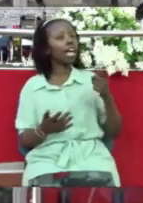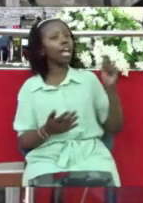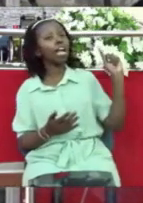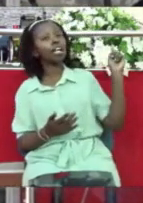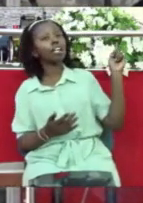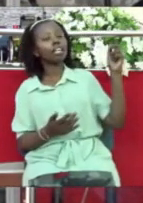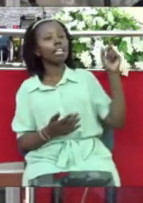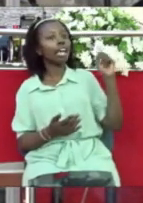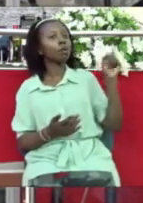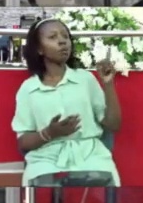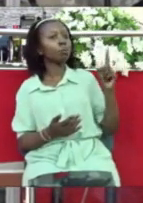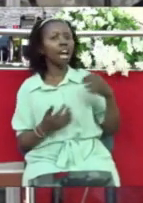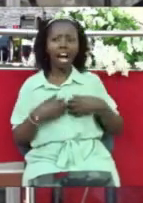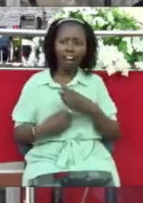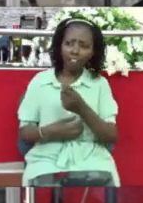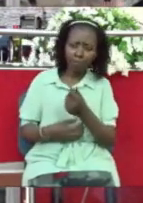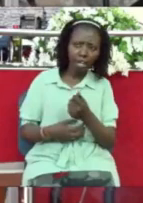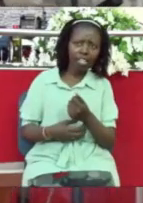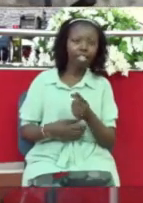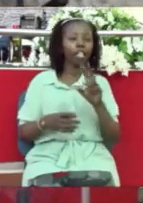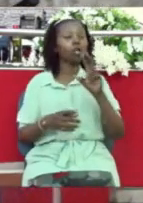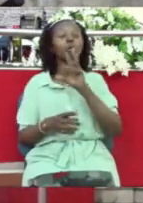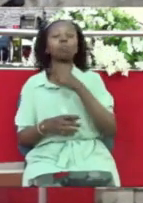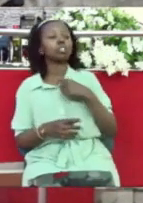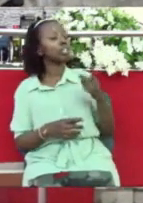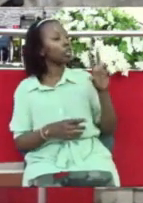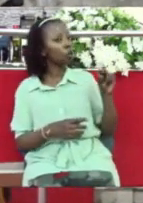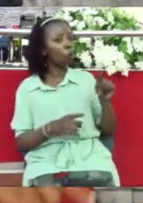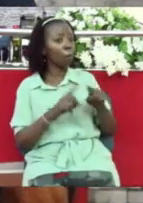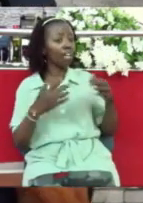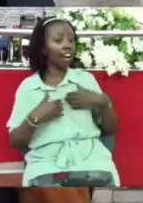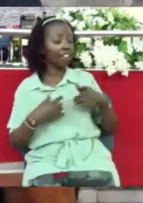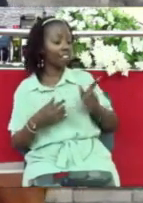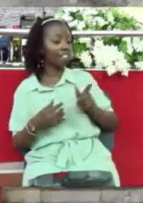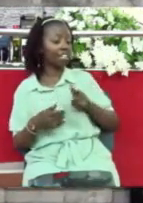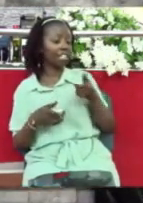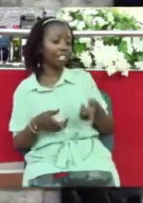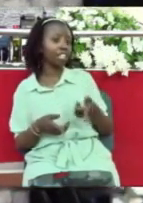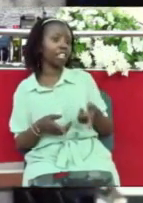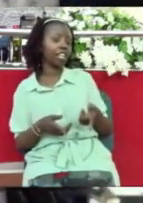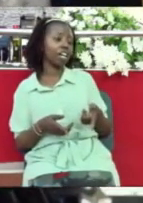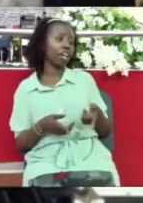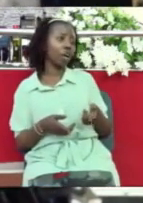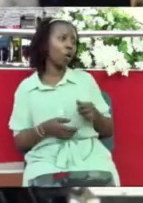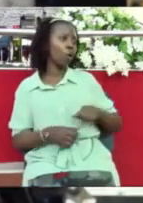money to pay for all these things? I said, no, but there is a lady here. Where is your supervisor? Yule mkubwa wenu wako